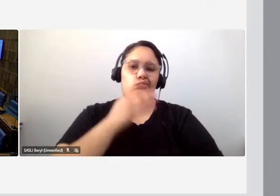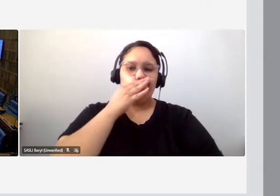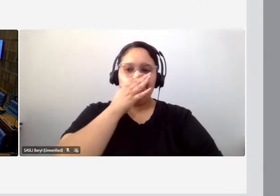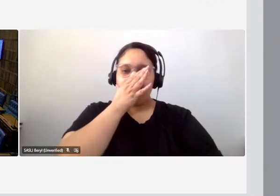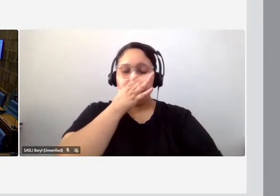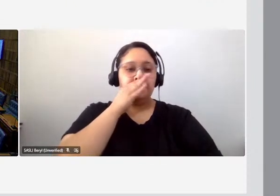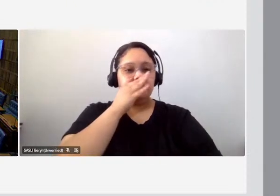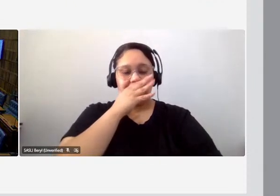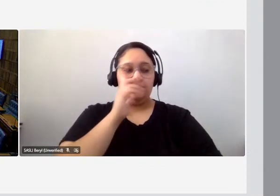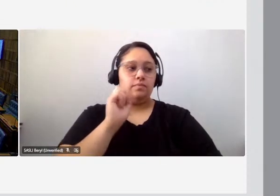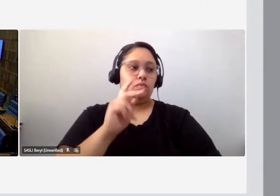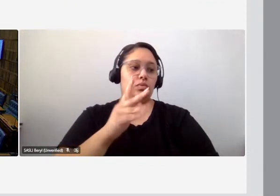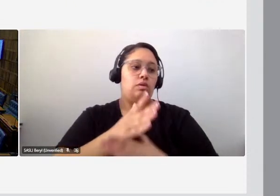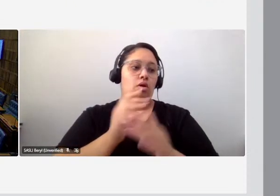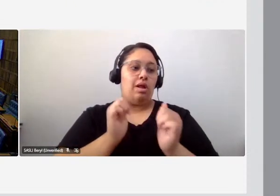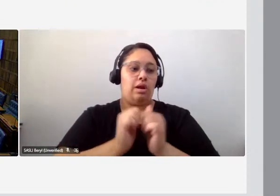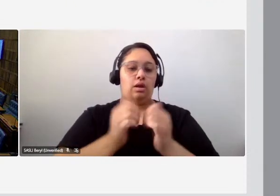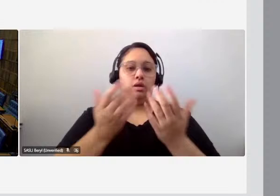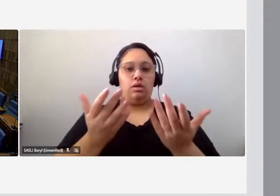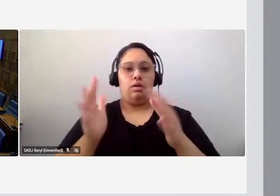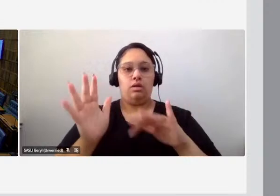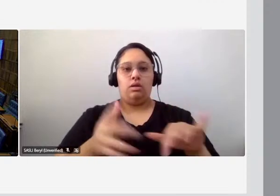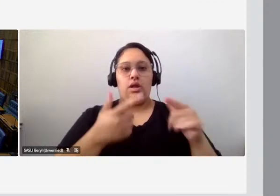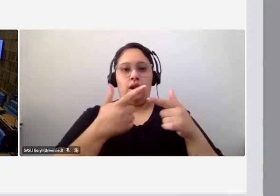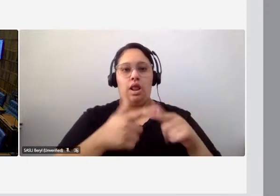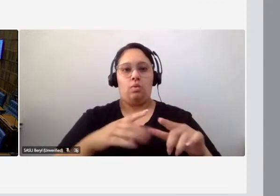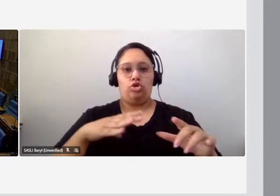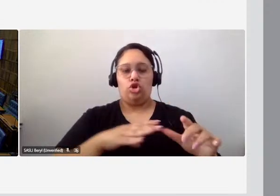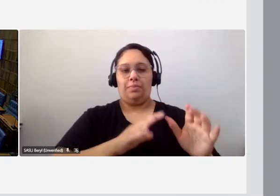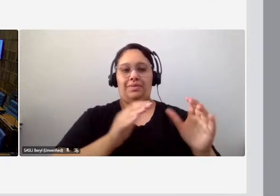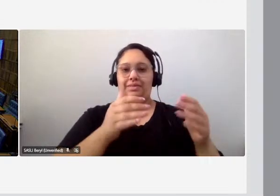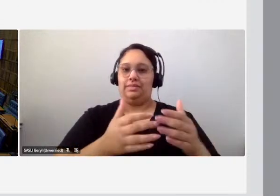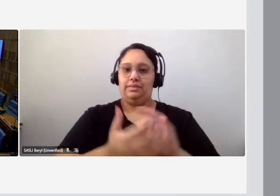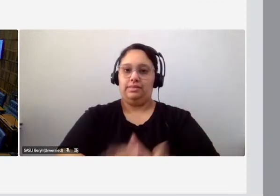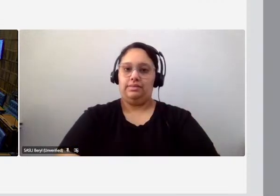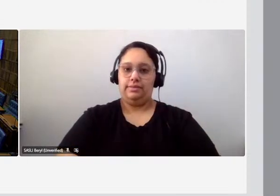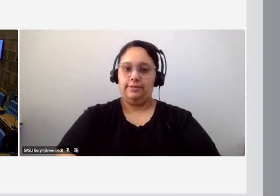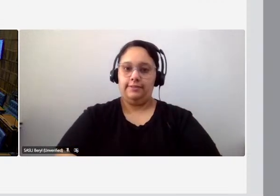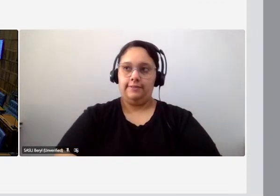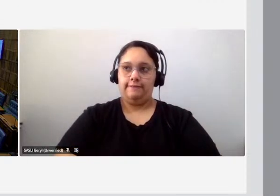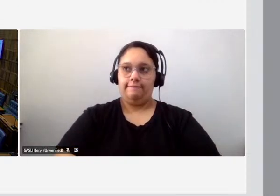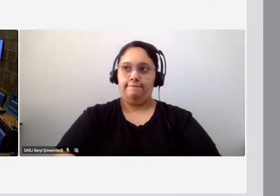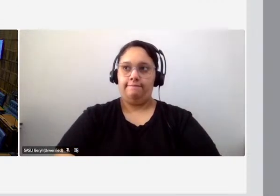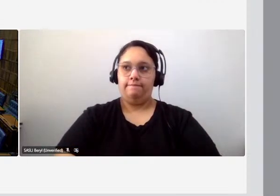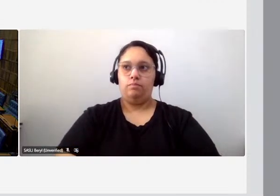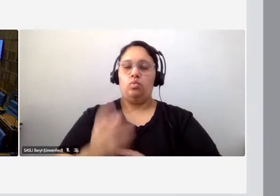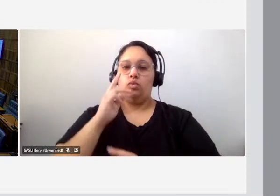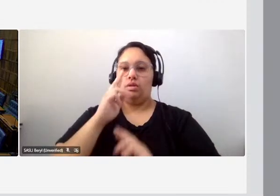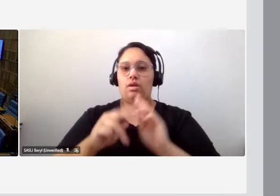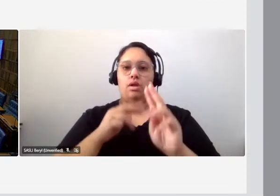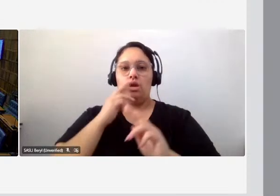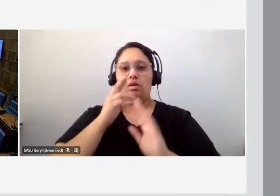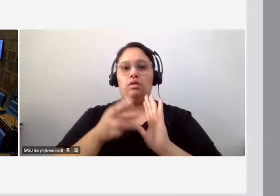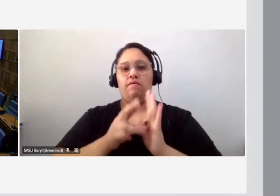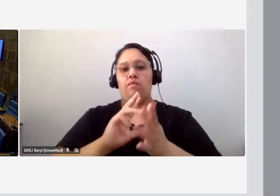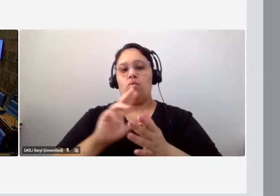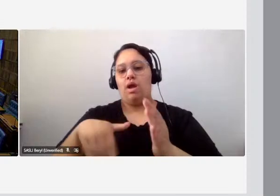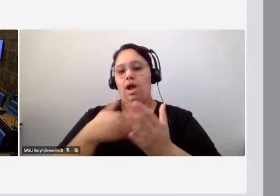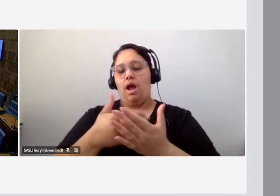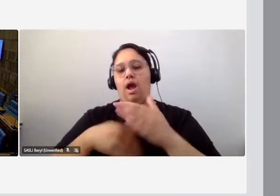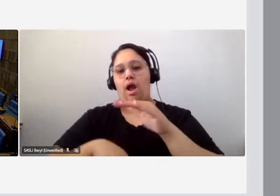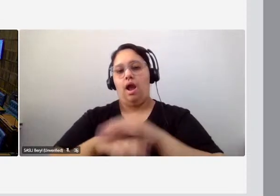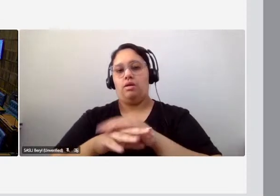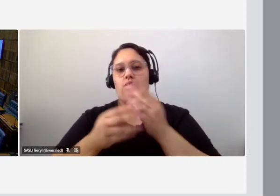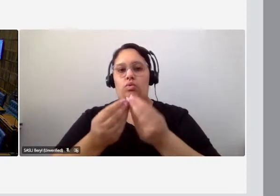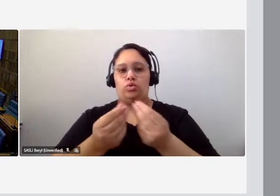Right, colleagues, that then takes care of the Language Committee. We'll revisit all of this under resolutions